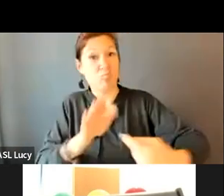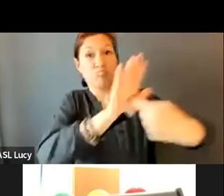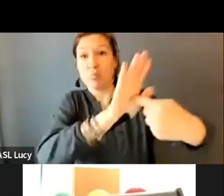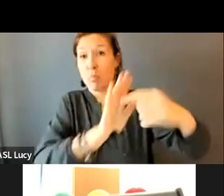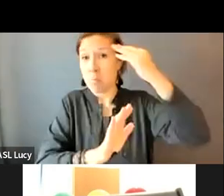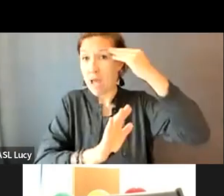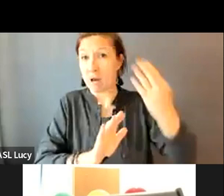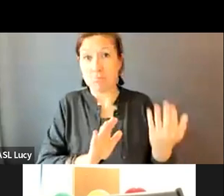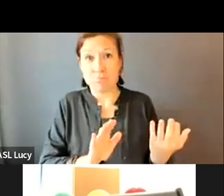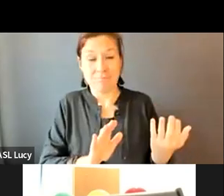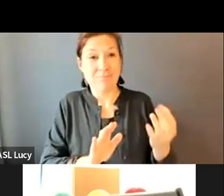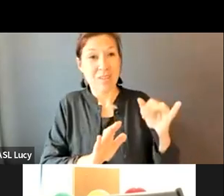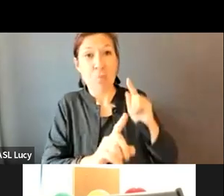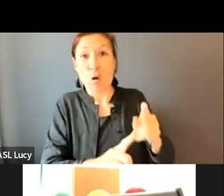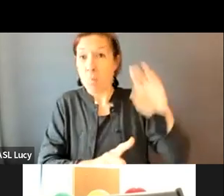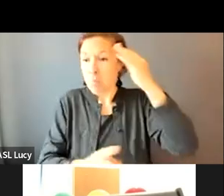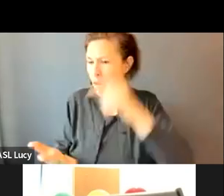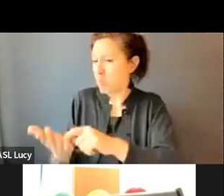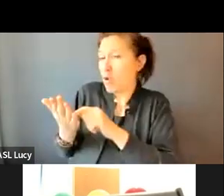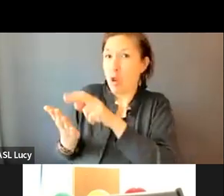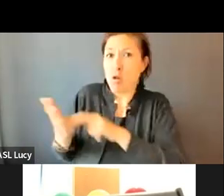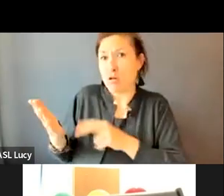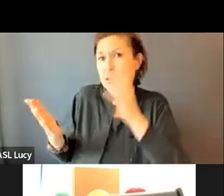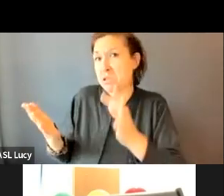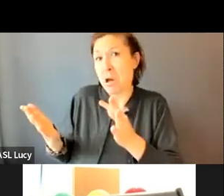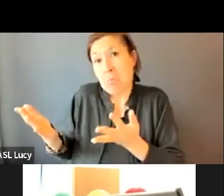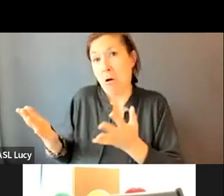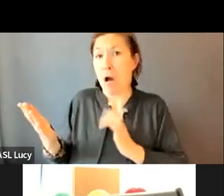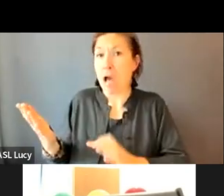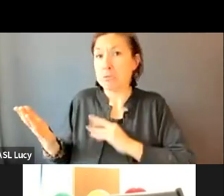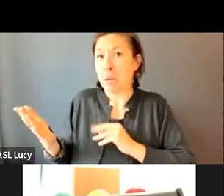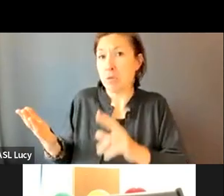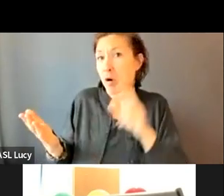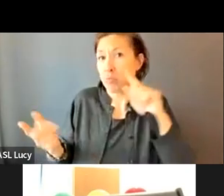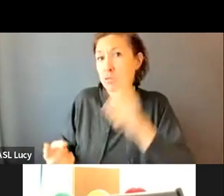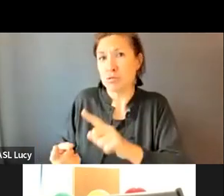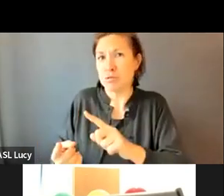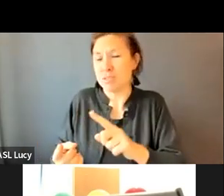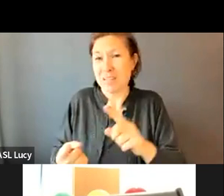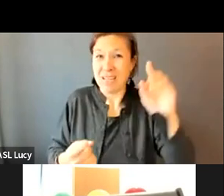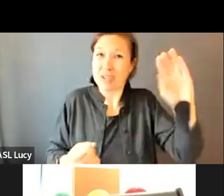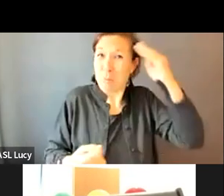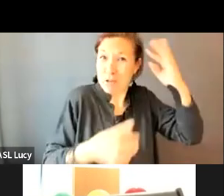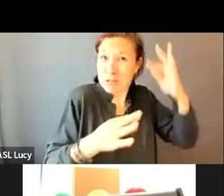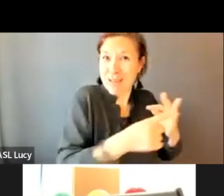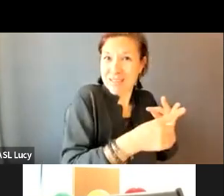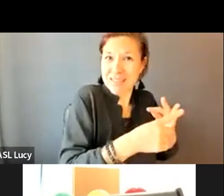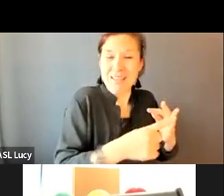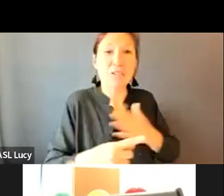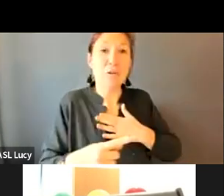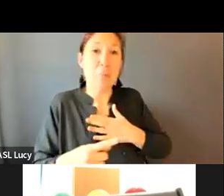and then at that point the mayor May approve or reduce the total recommended budget so if my understanding is